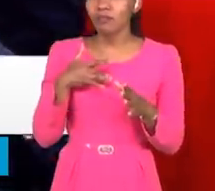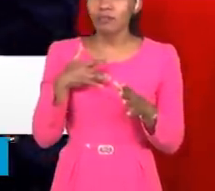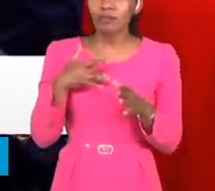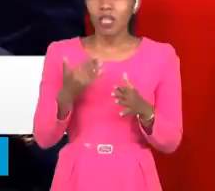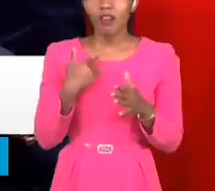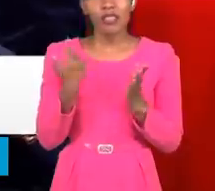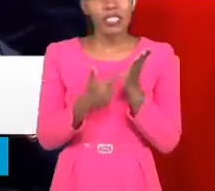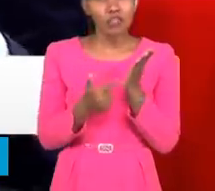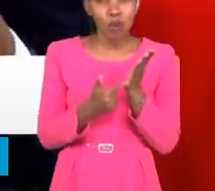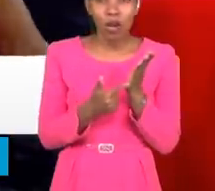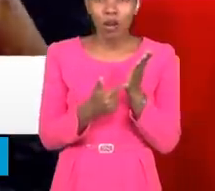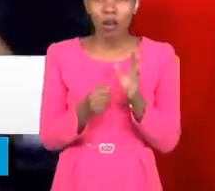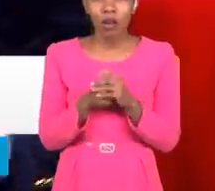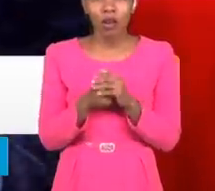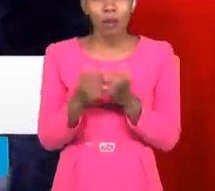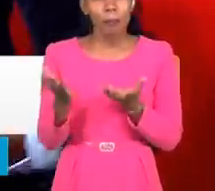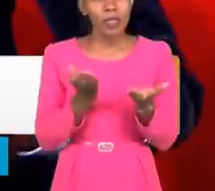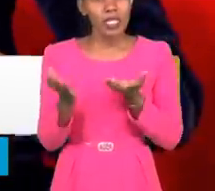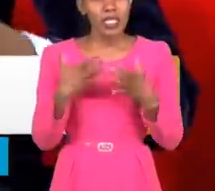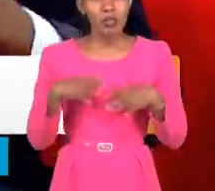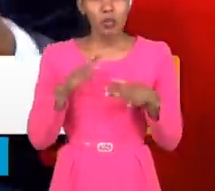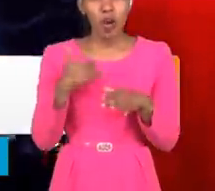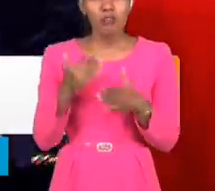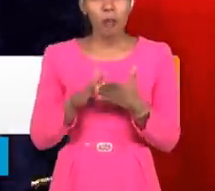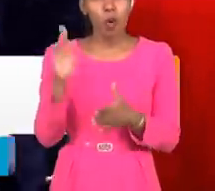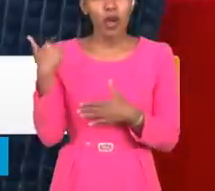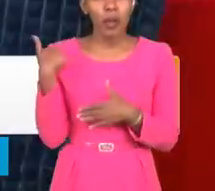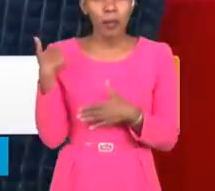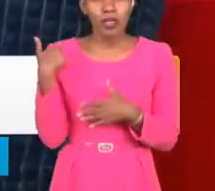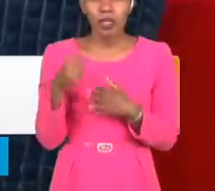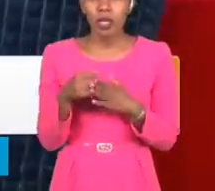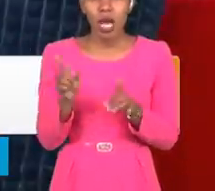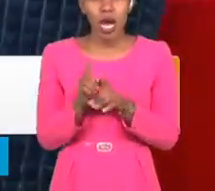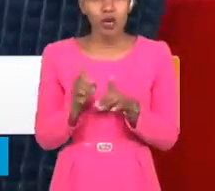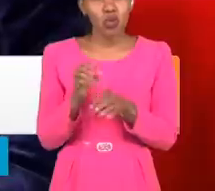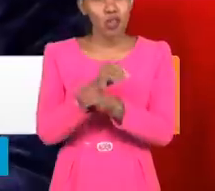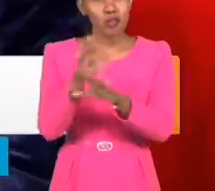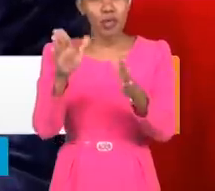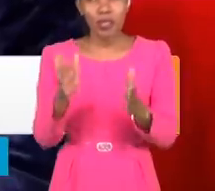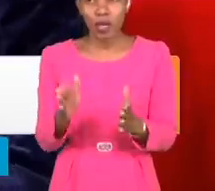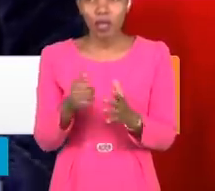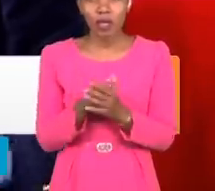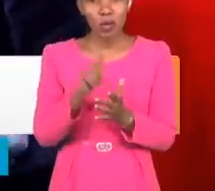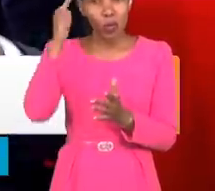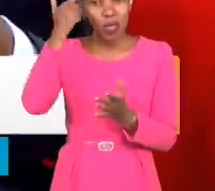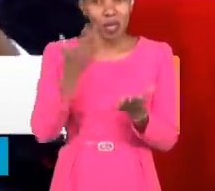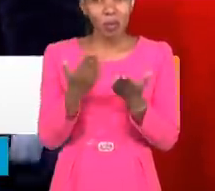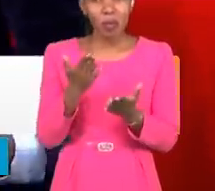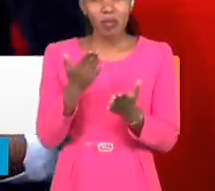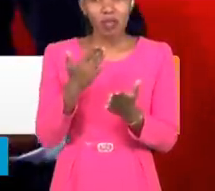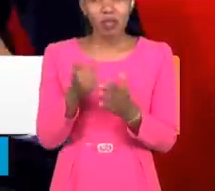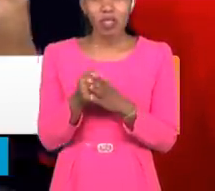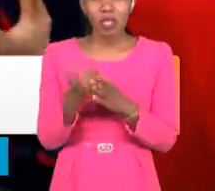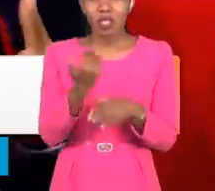the digital entrepreneurs whereby yes when you have more numbers, you'll yeah be an influencer. Mm-hmm. So sometimes, do you think they're nurturing their kids